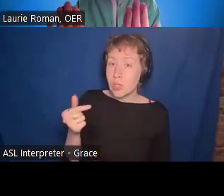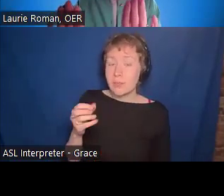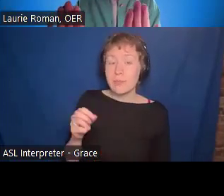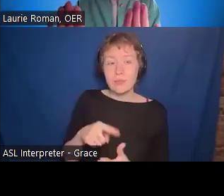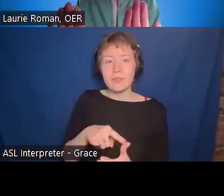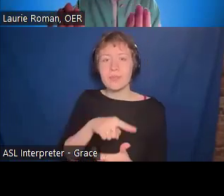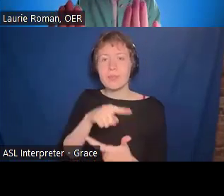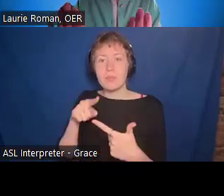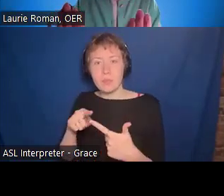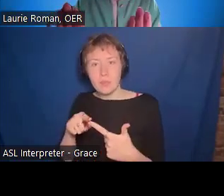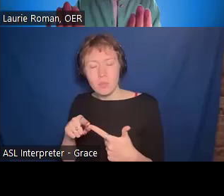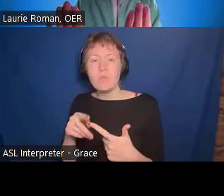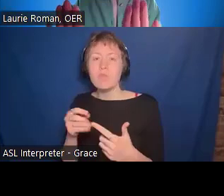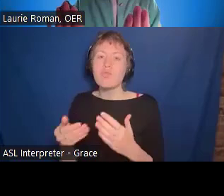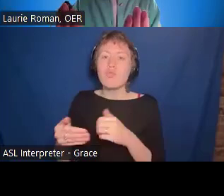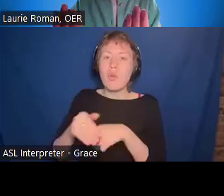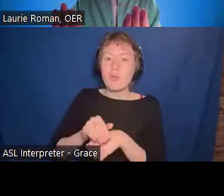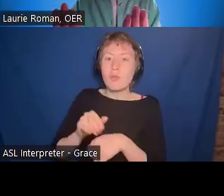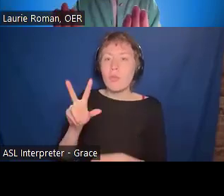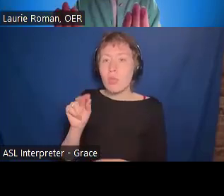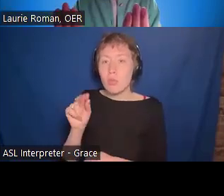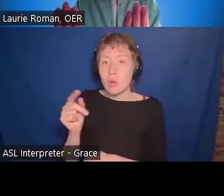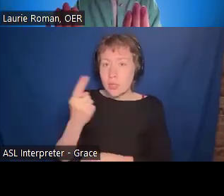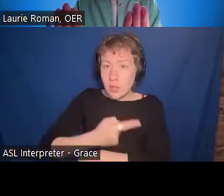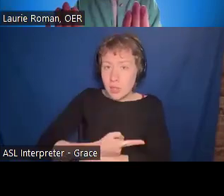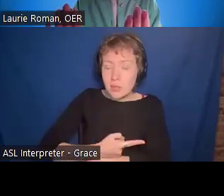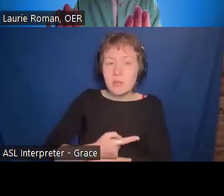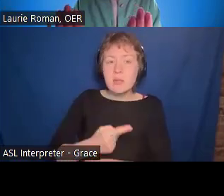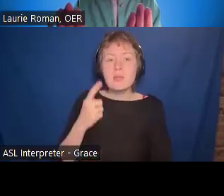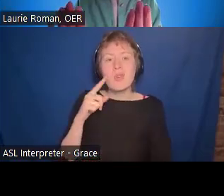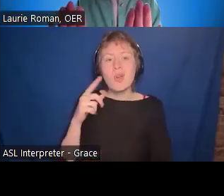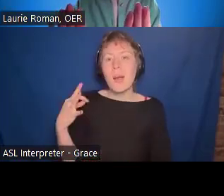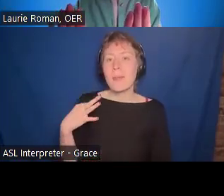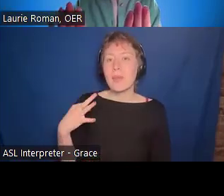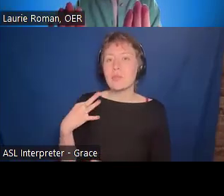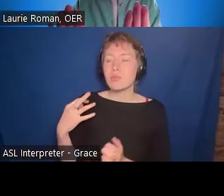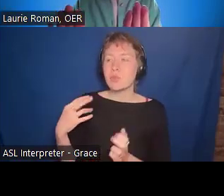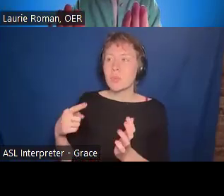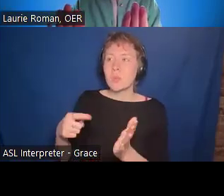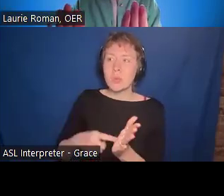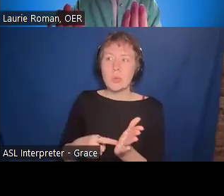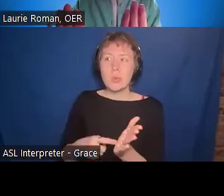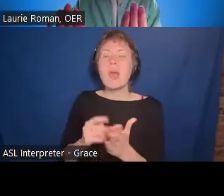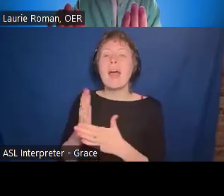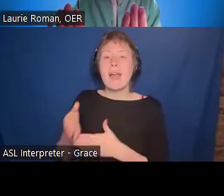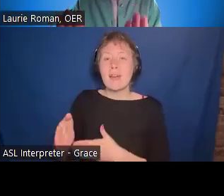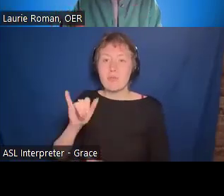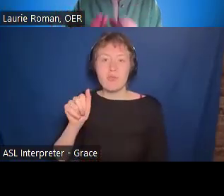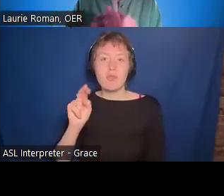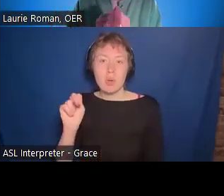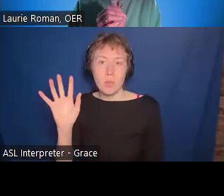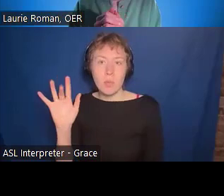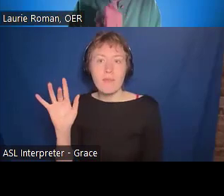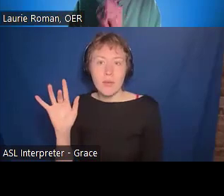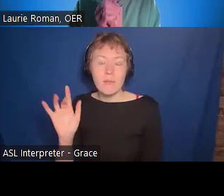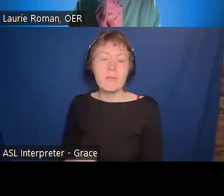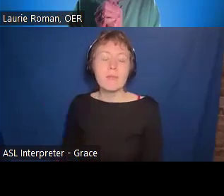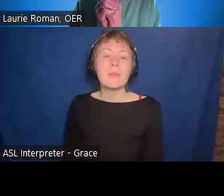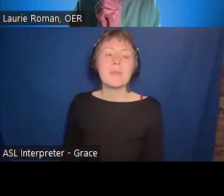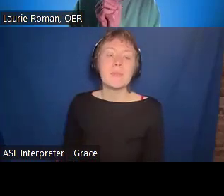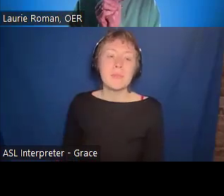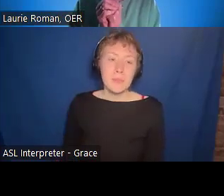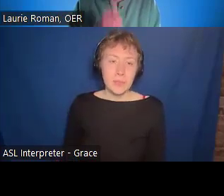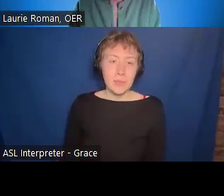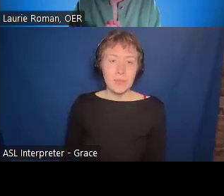to cover the 30 days for applications that are due after January 25. And so you're going to need to